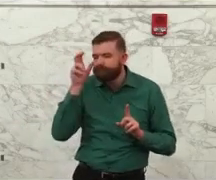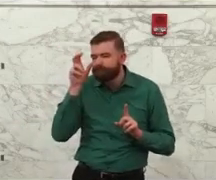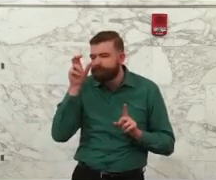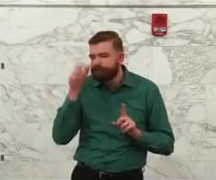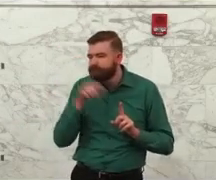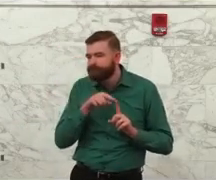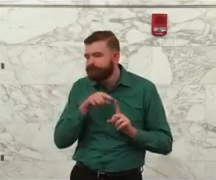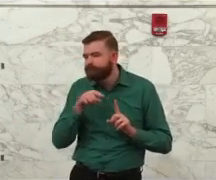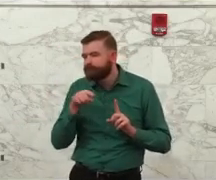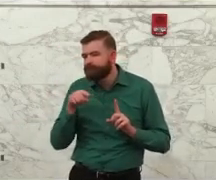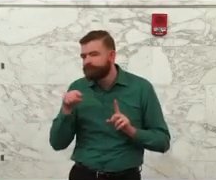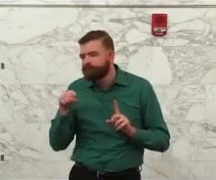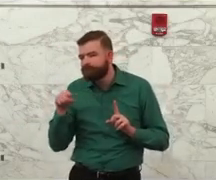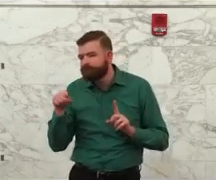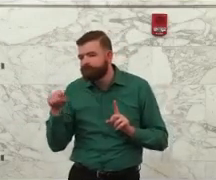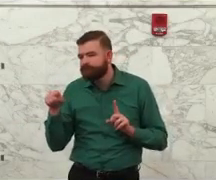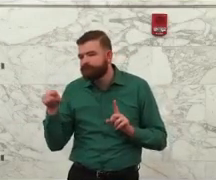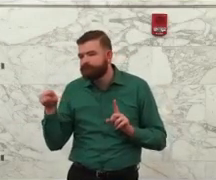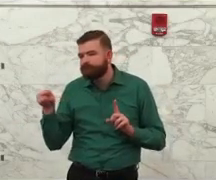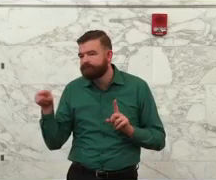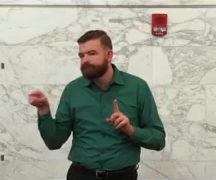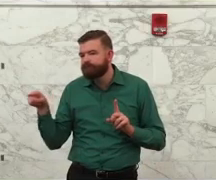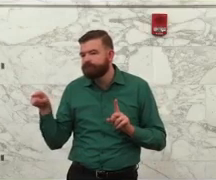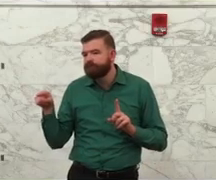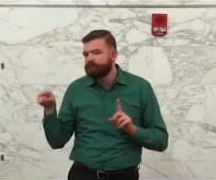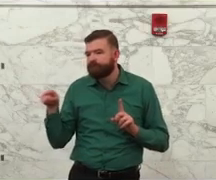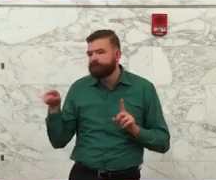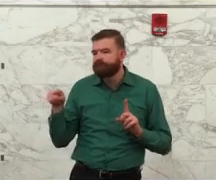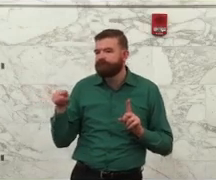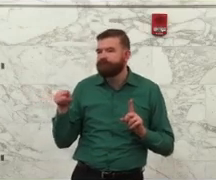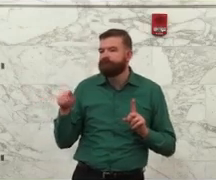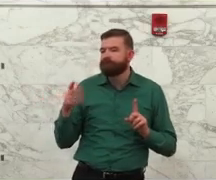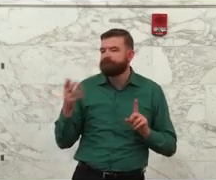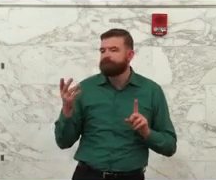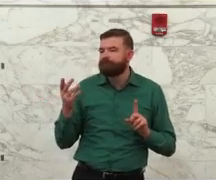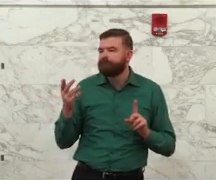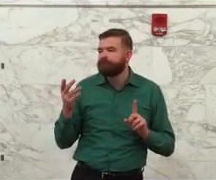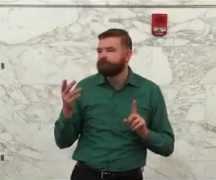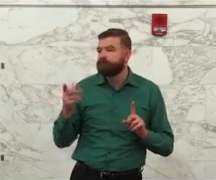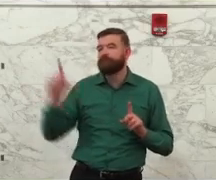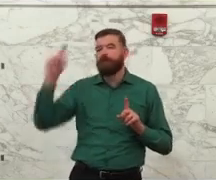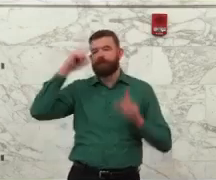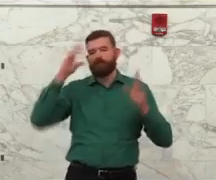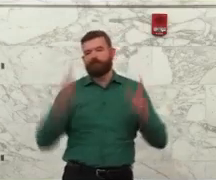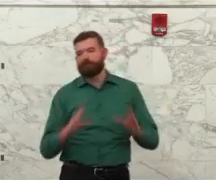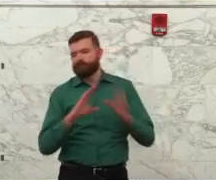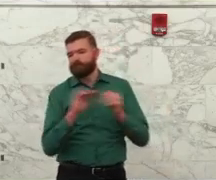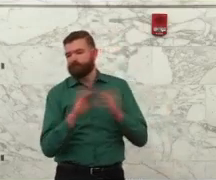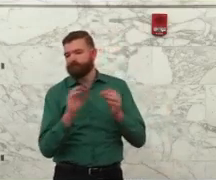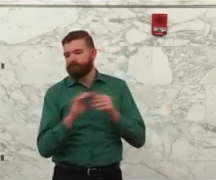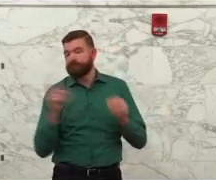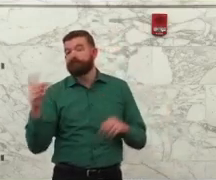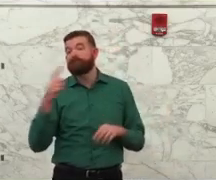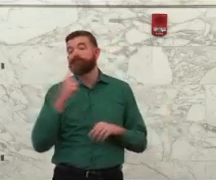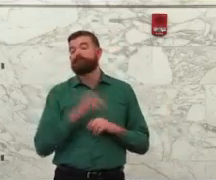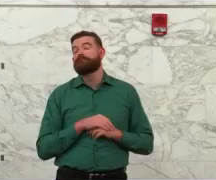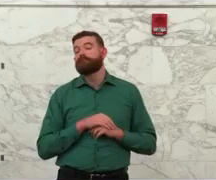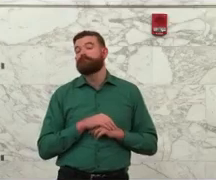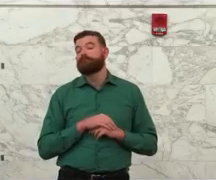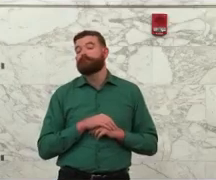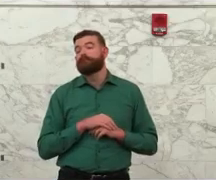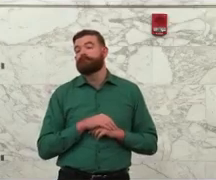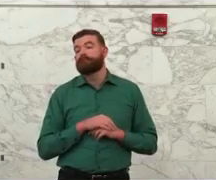war. If that is not apparent already. Look at all the things we're talking about today. There's no need to panic, but this is not